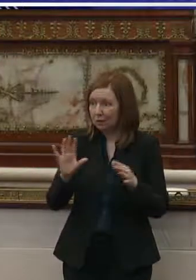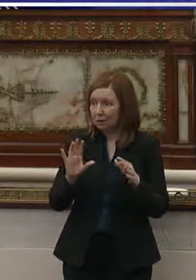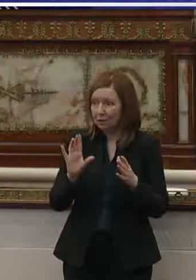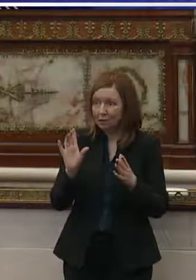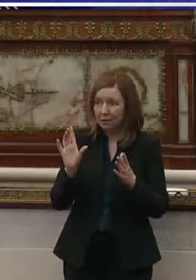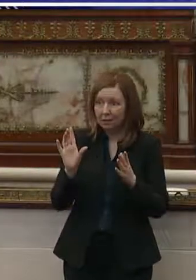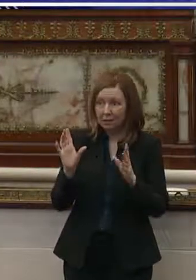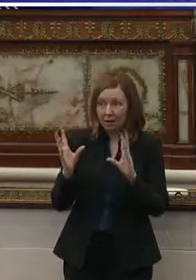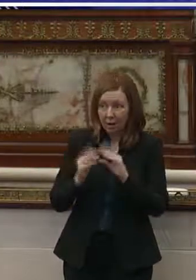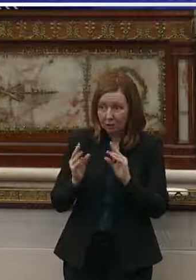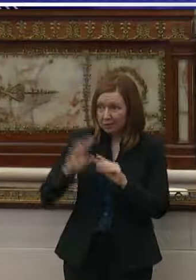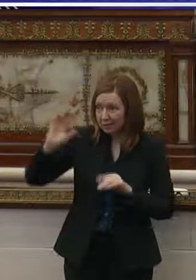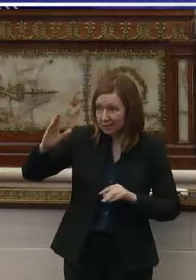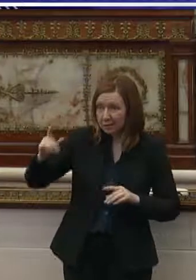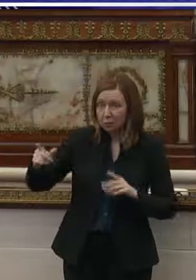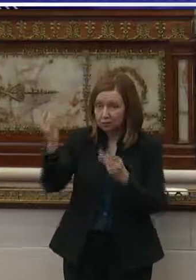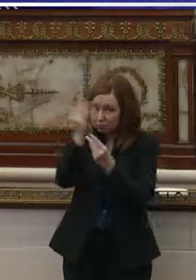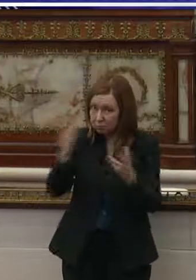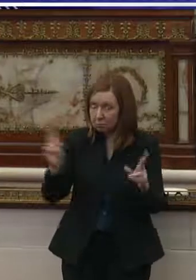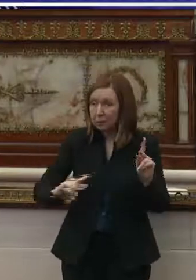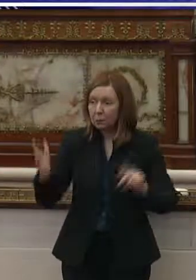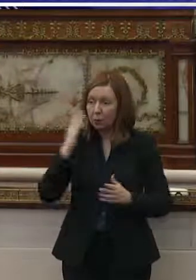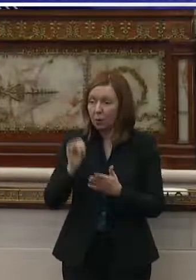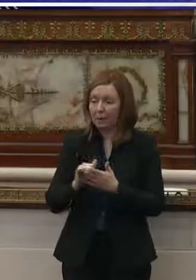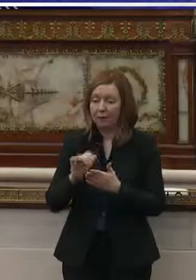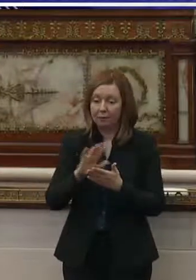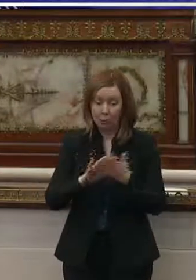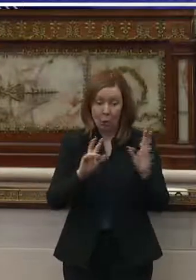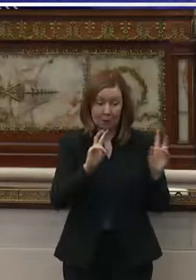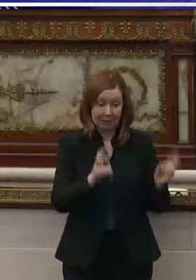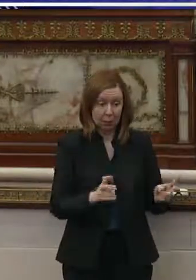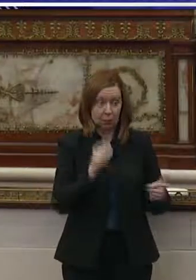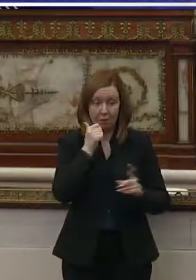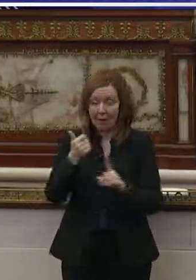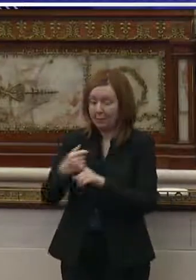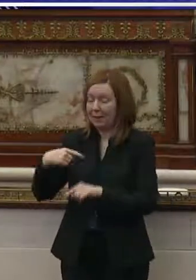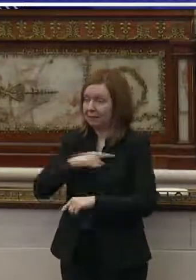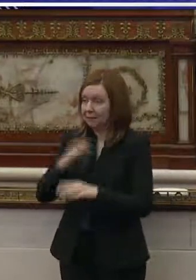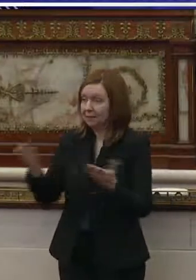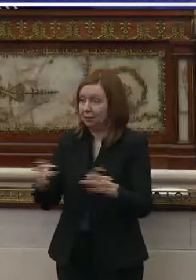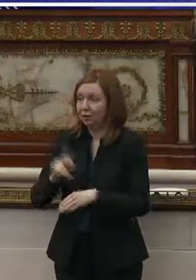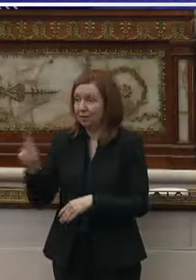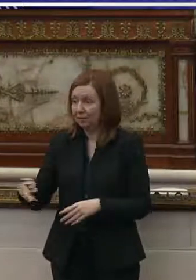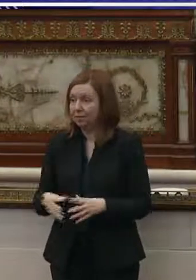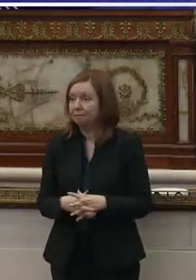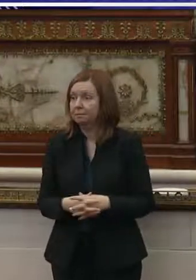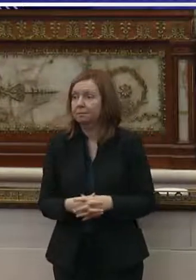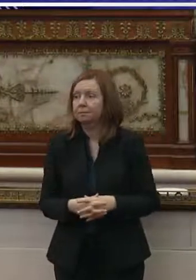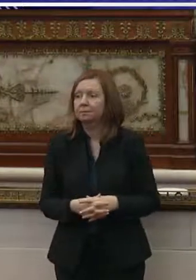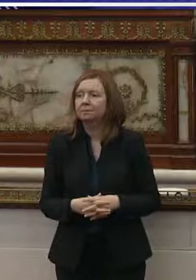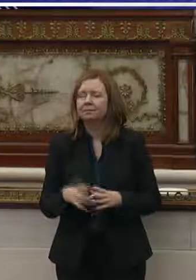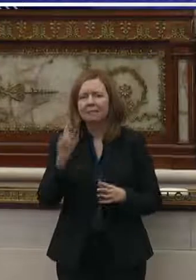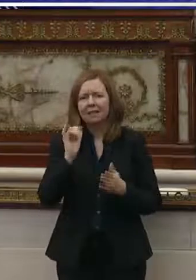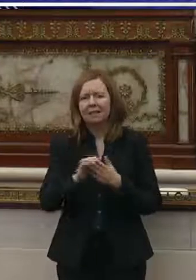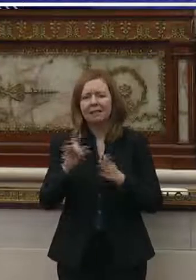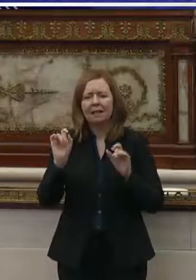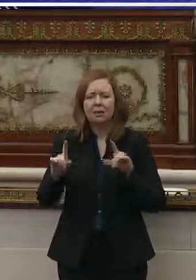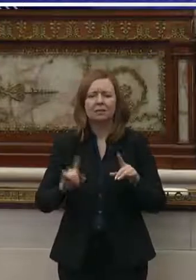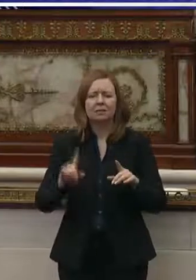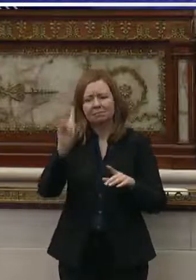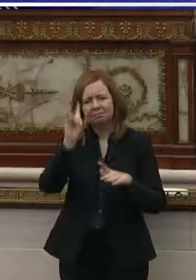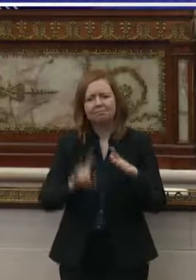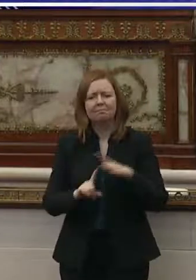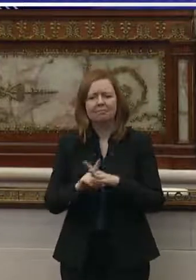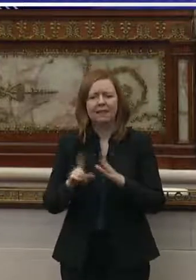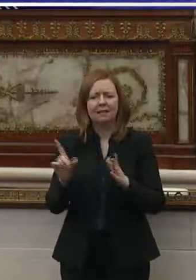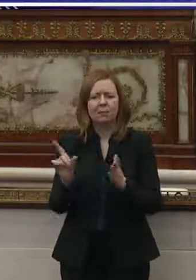or other messaging, you're letting people know that those issues are not impacting us here in Philadelphia. I think that question may have come up at the press conference today,